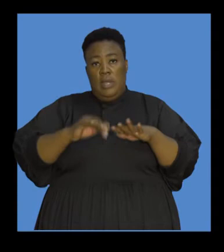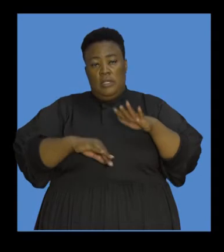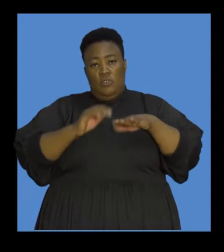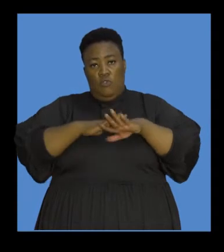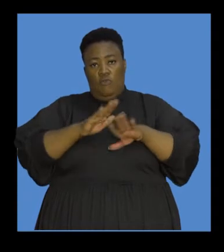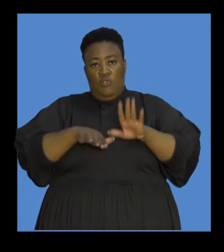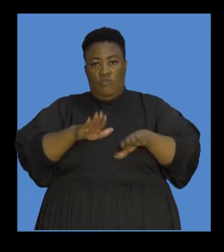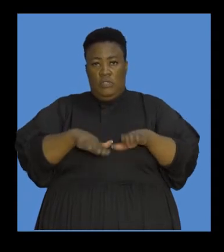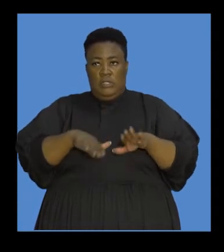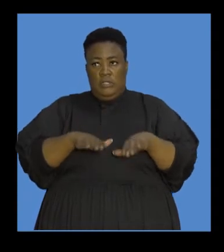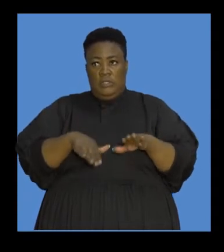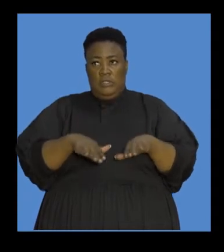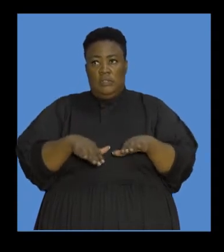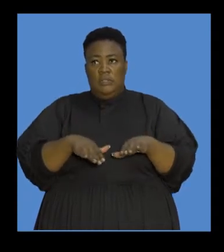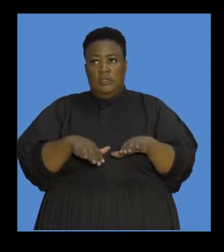on your foot.